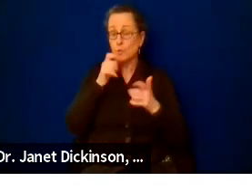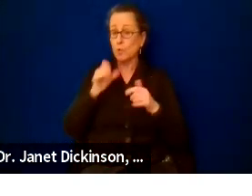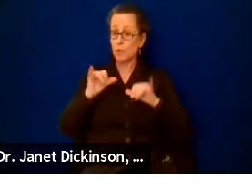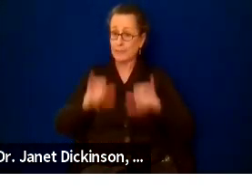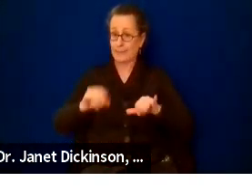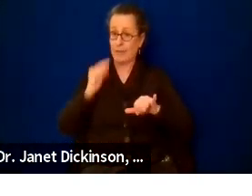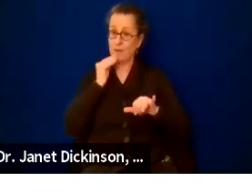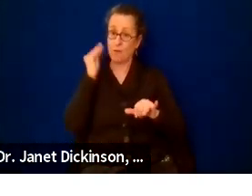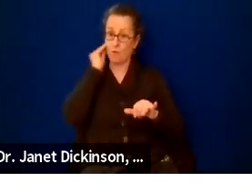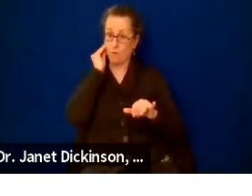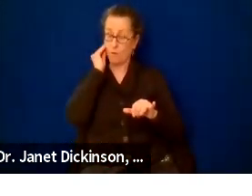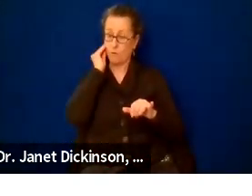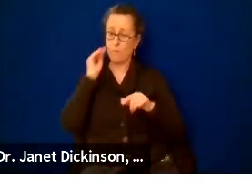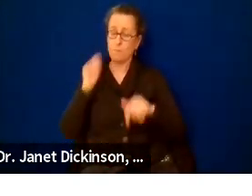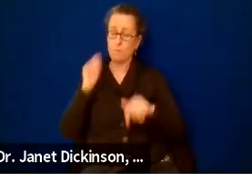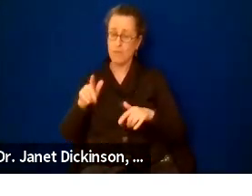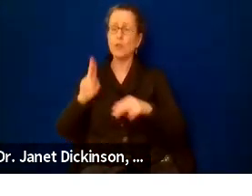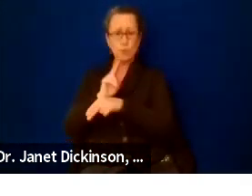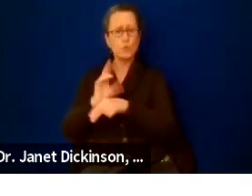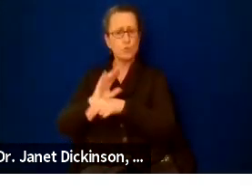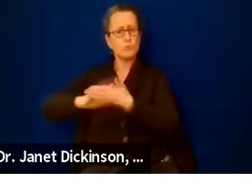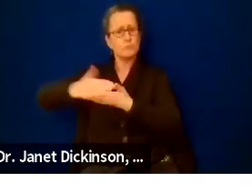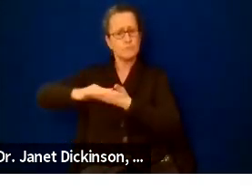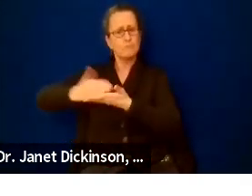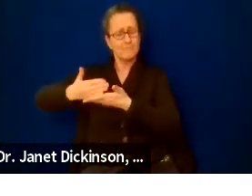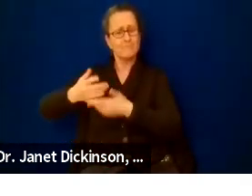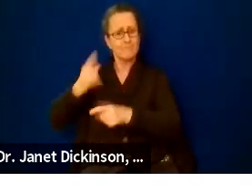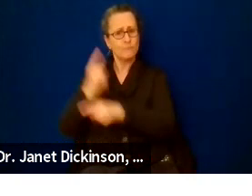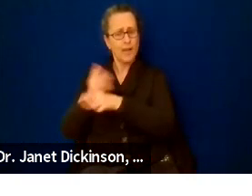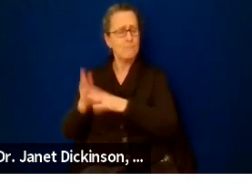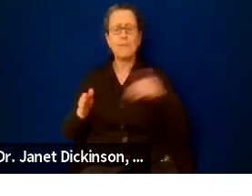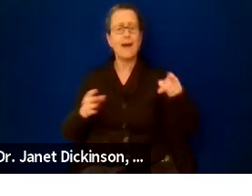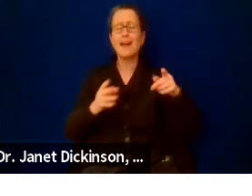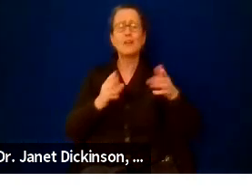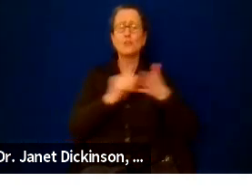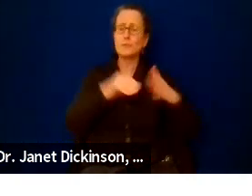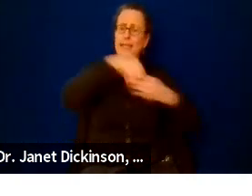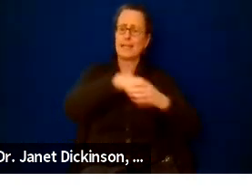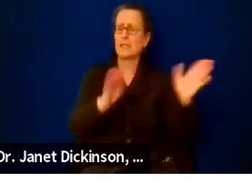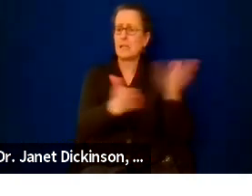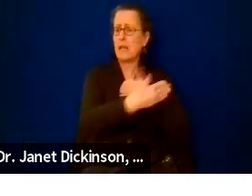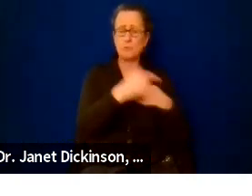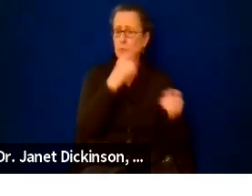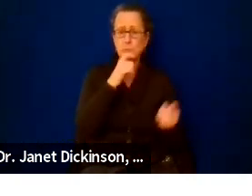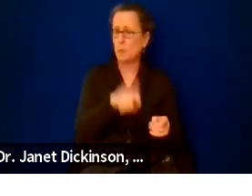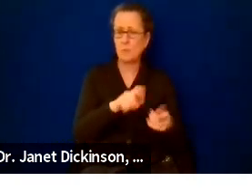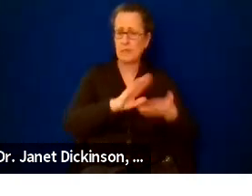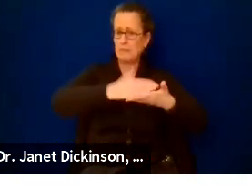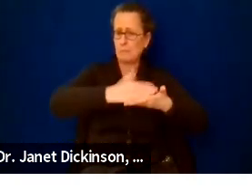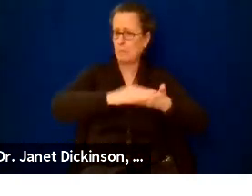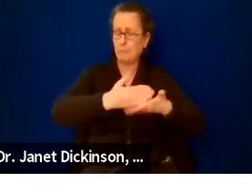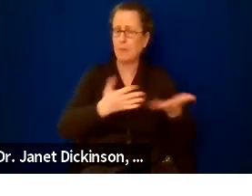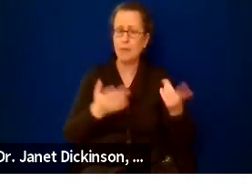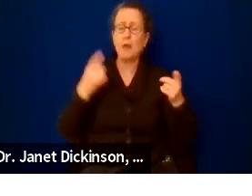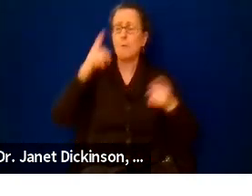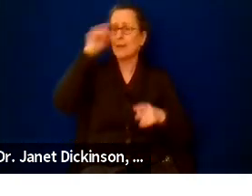not necessarily need to be on their laptops because our classrooms all have projectors and screens. So there's an opportunity